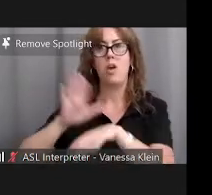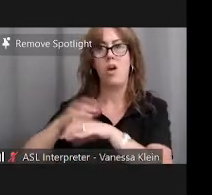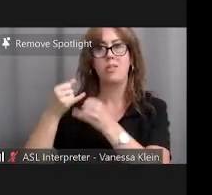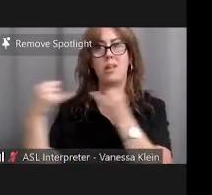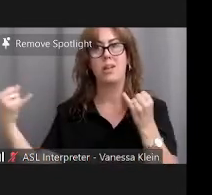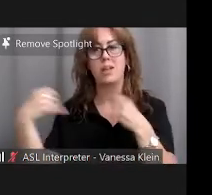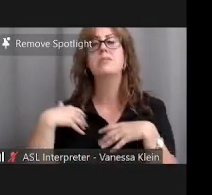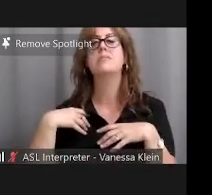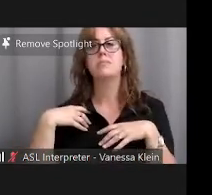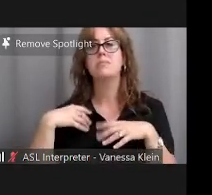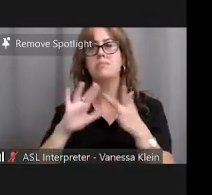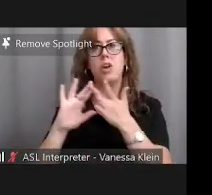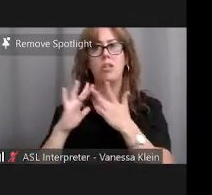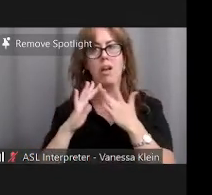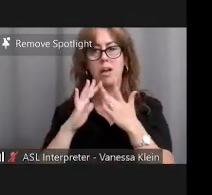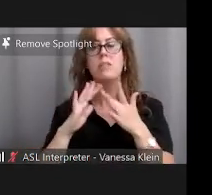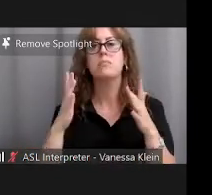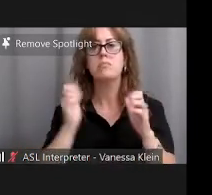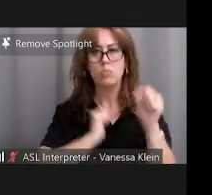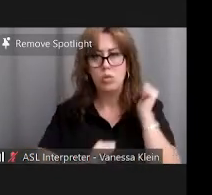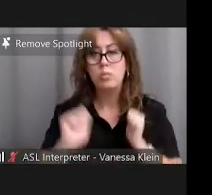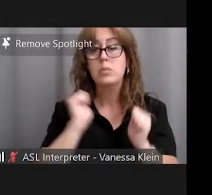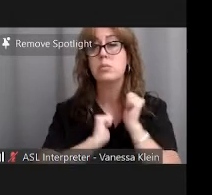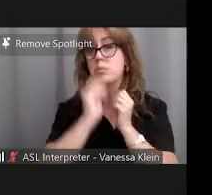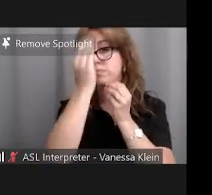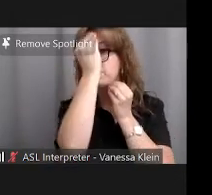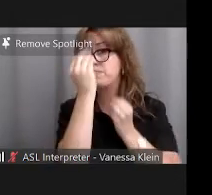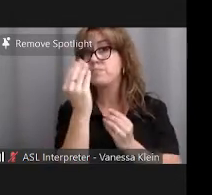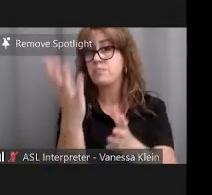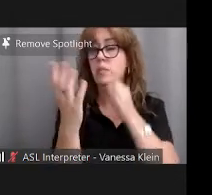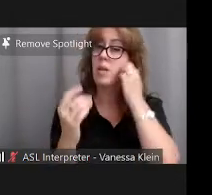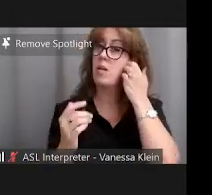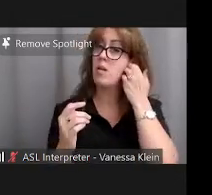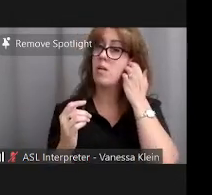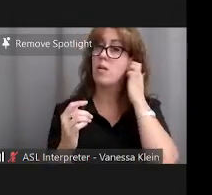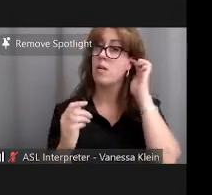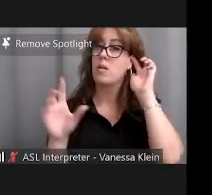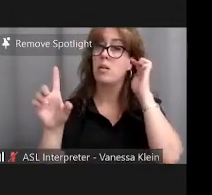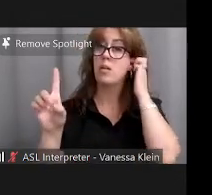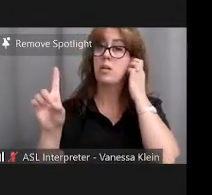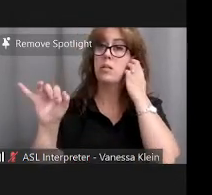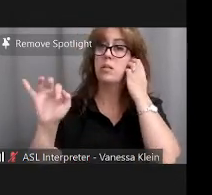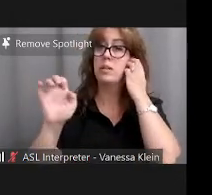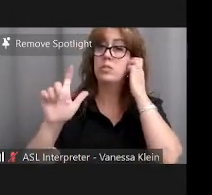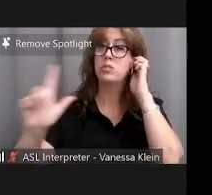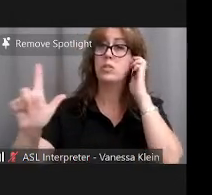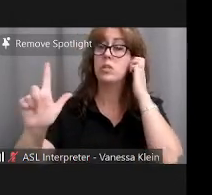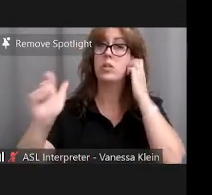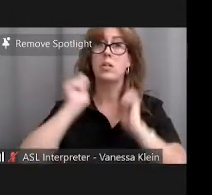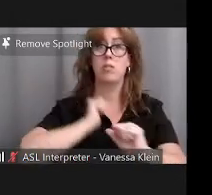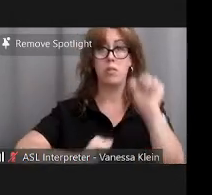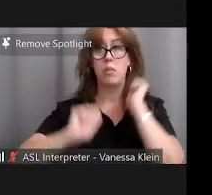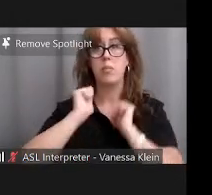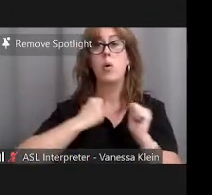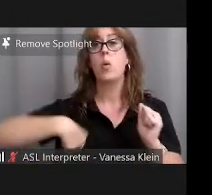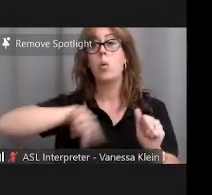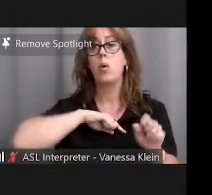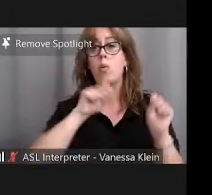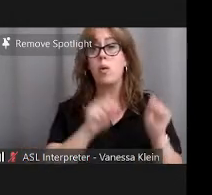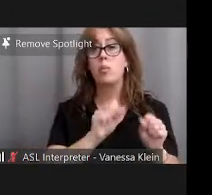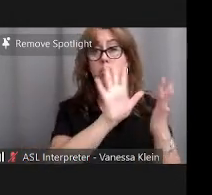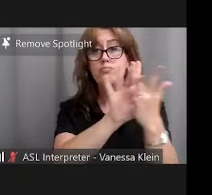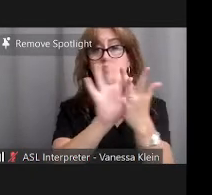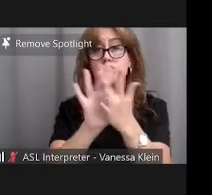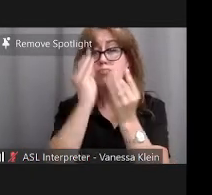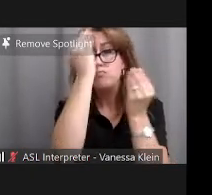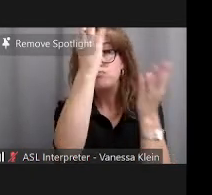that by doing digital performances, the festival was able to reach a much broader audience around the